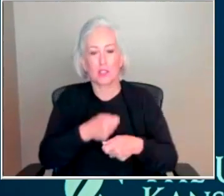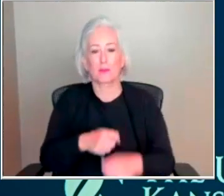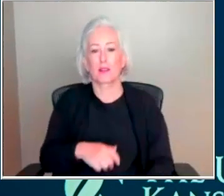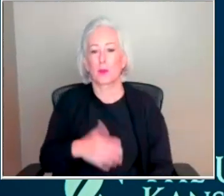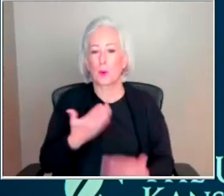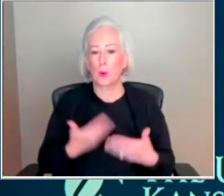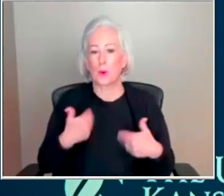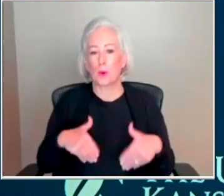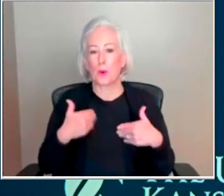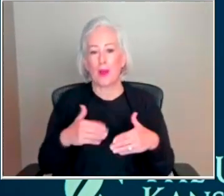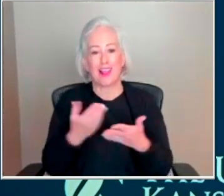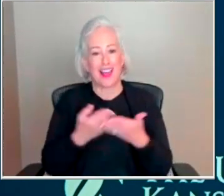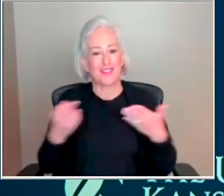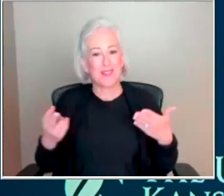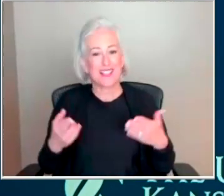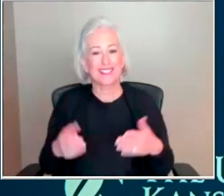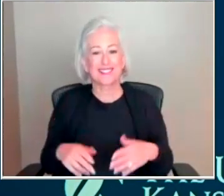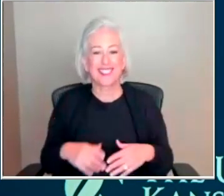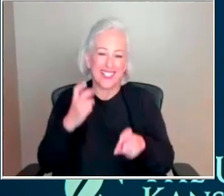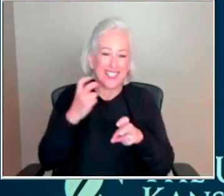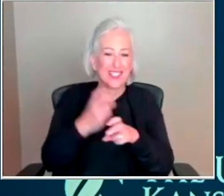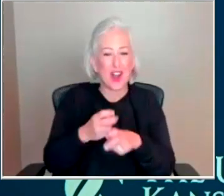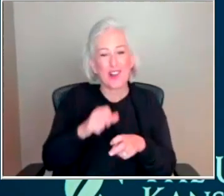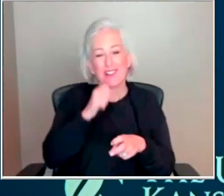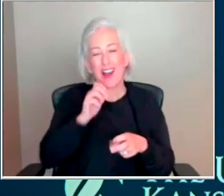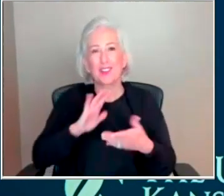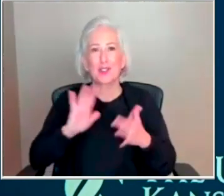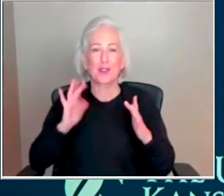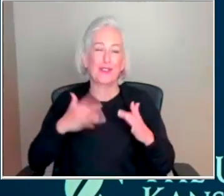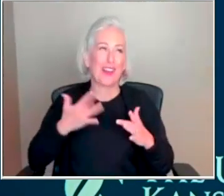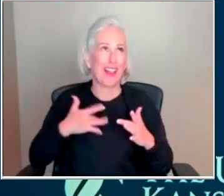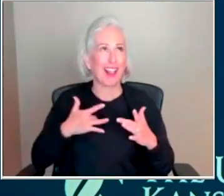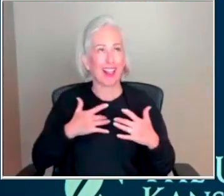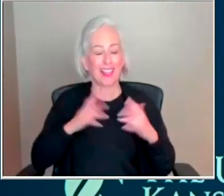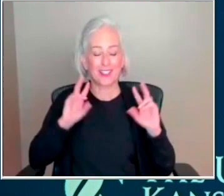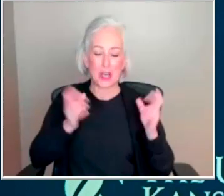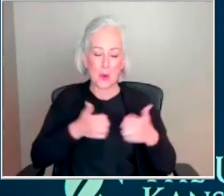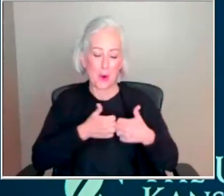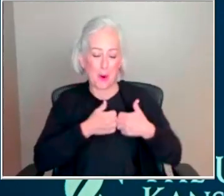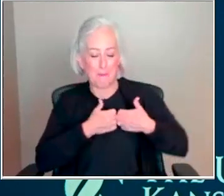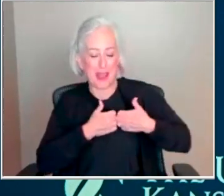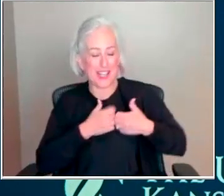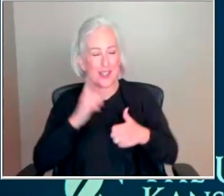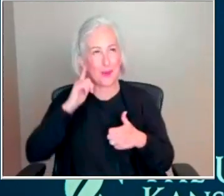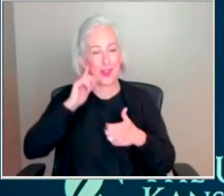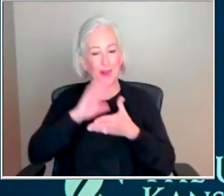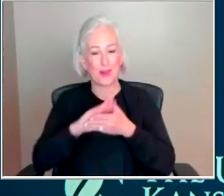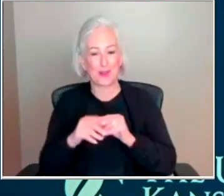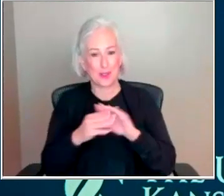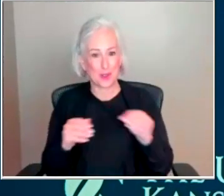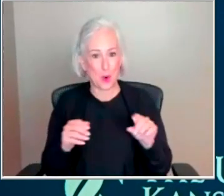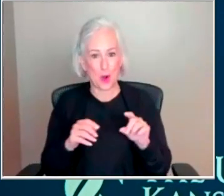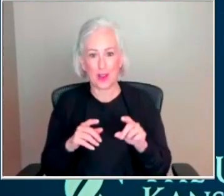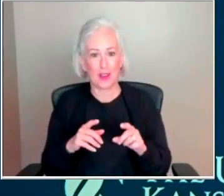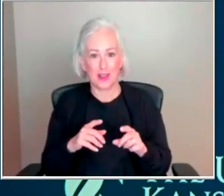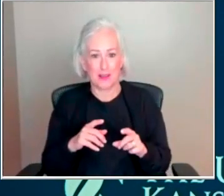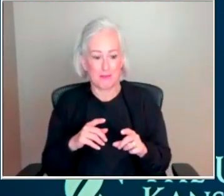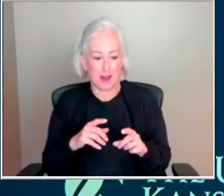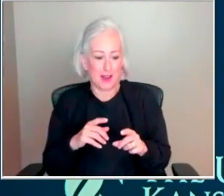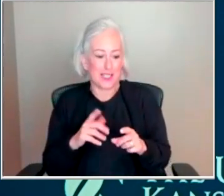not to get a little bit romantic about heart transplant when you hear these stories, and it's not really lost on anybody that this is what's